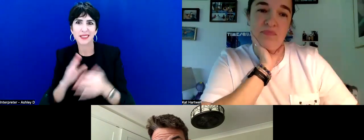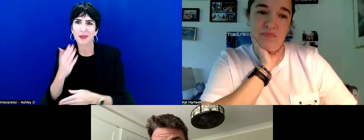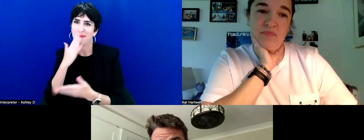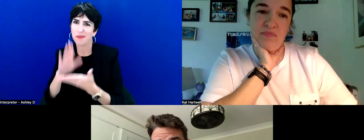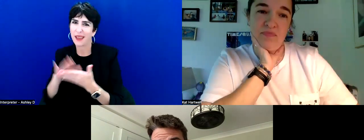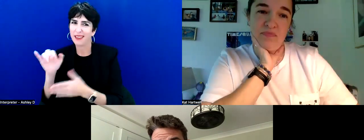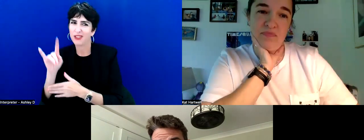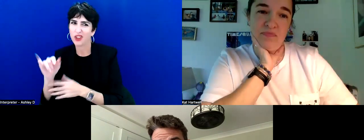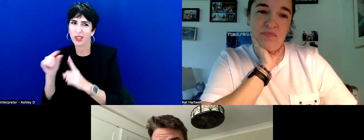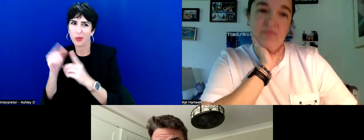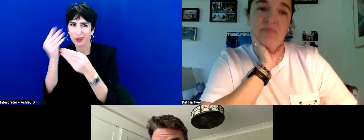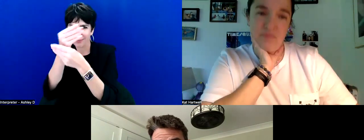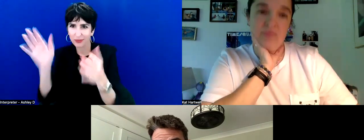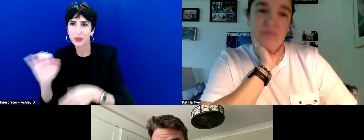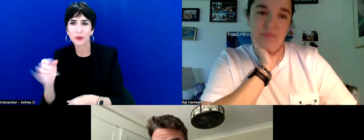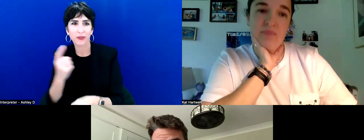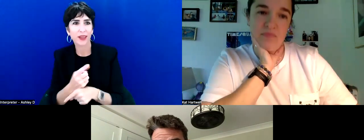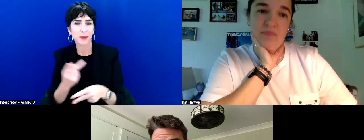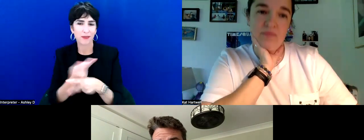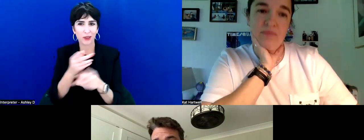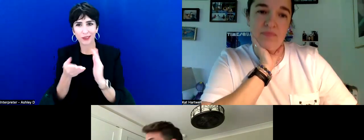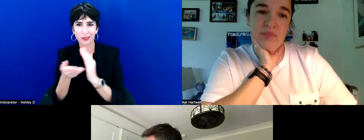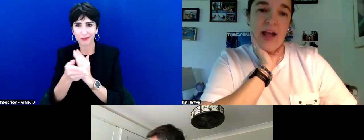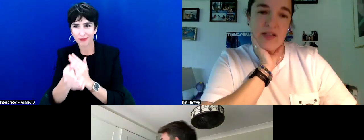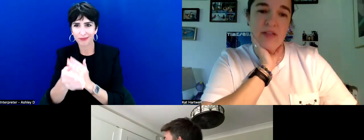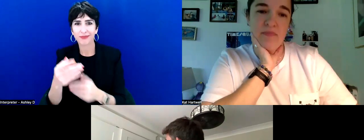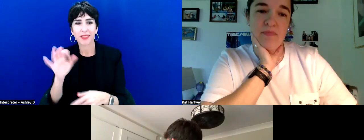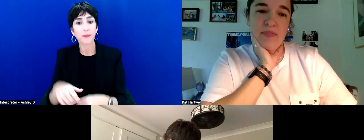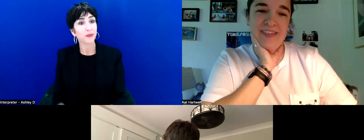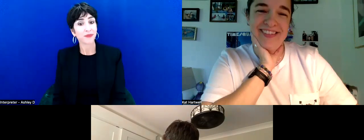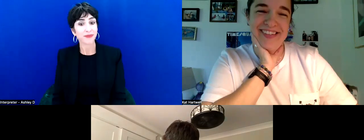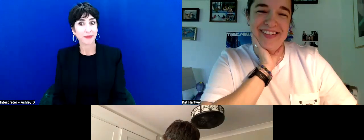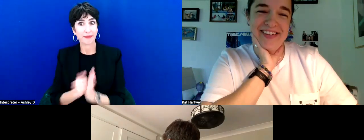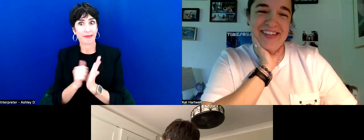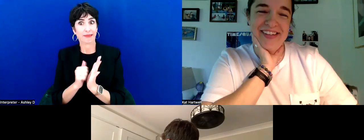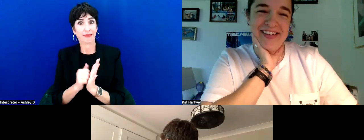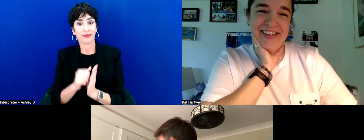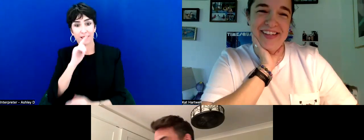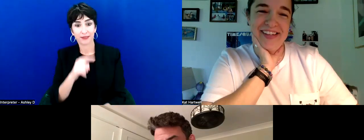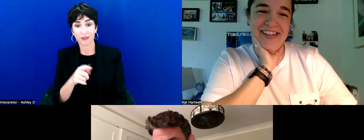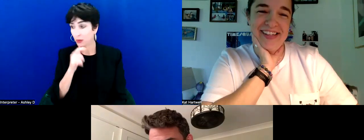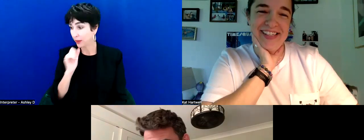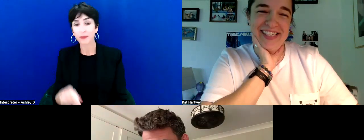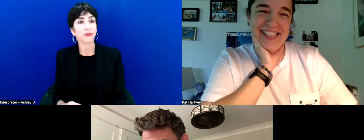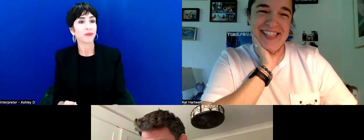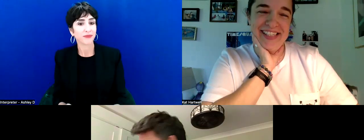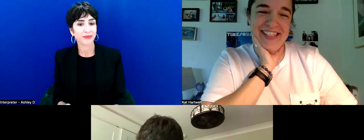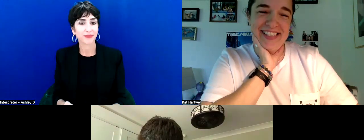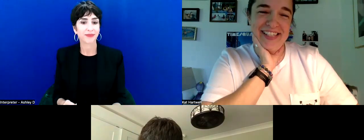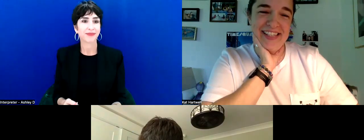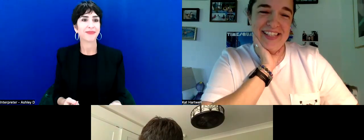but you got to find a way in between everything. Yeah. Who's there?